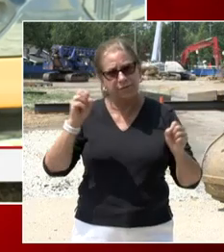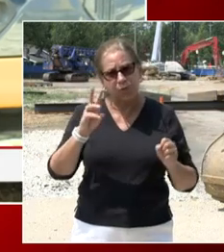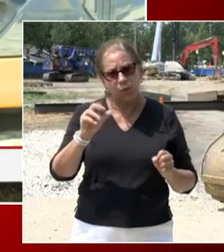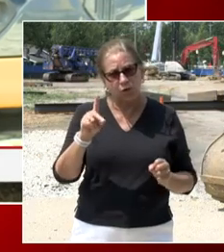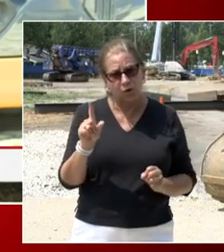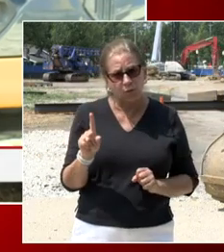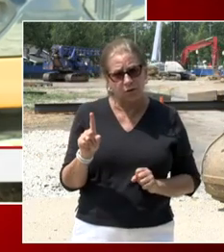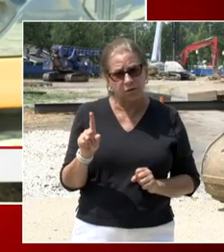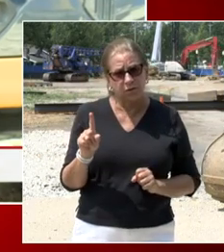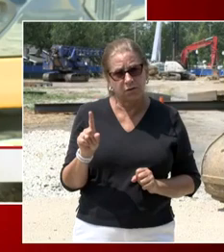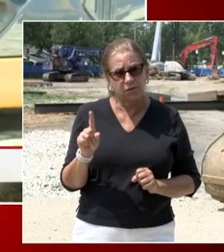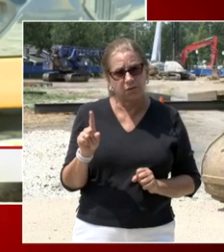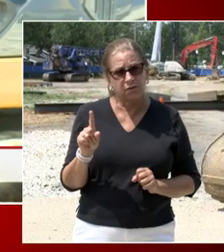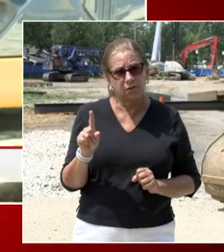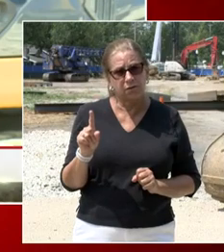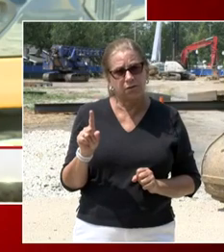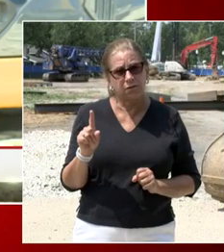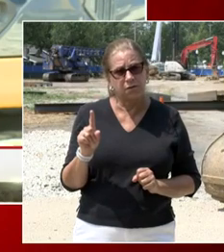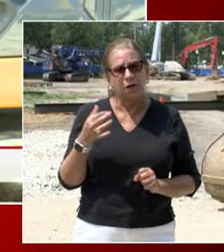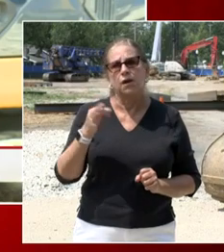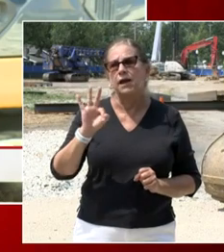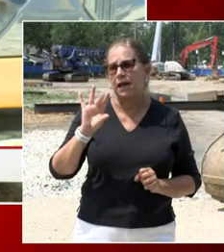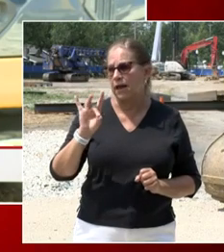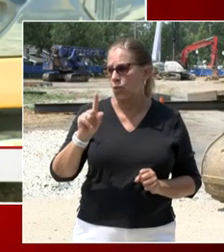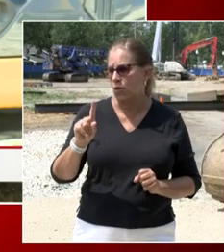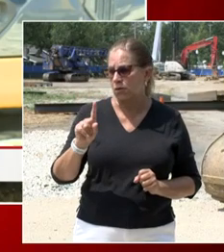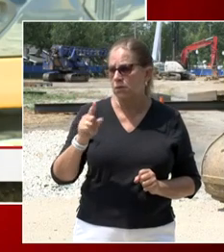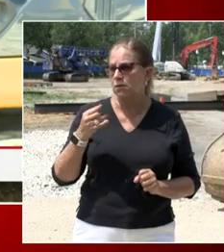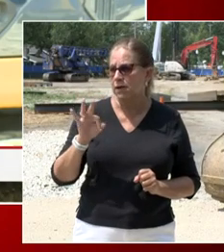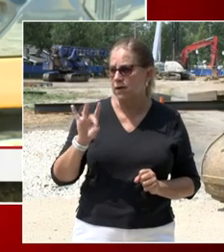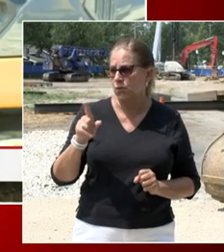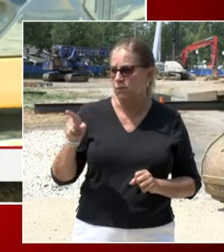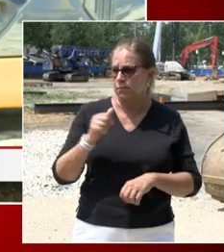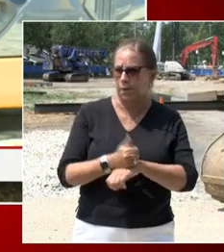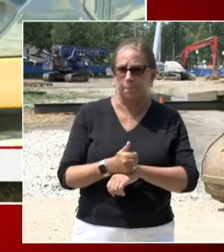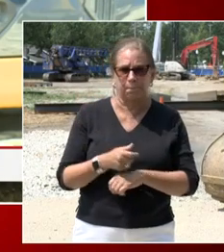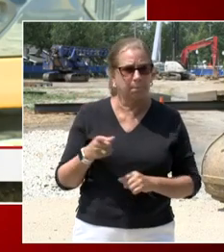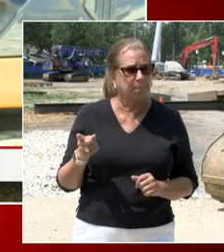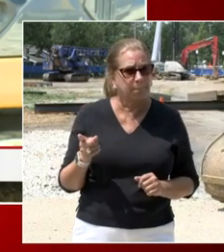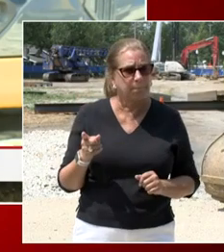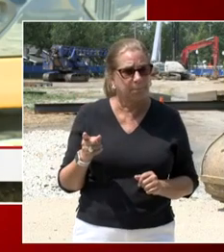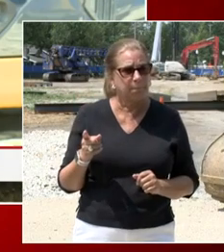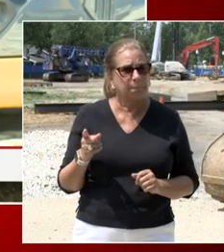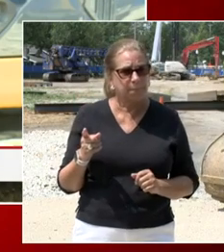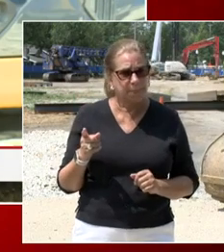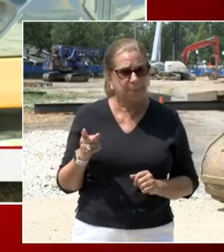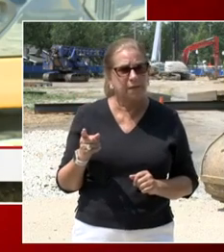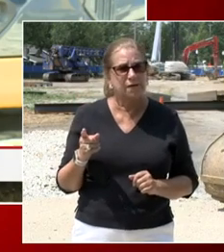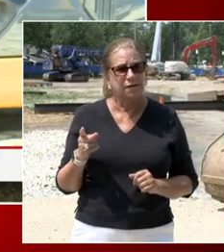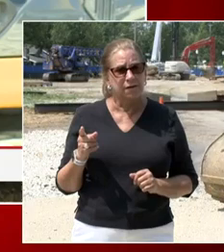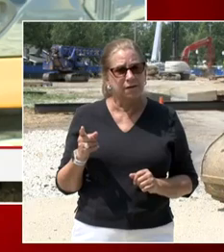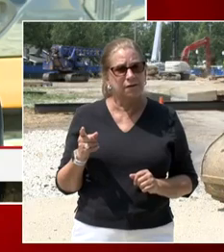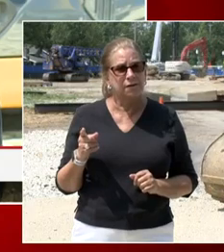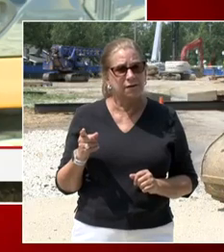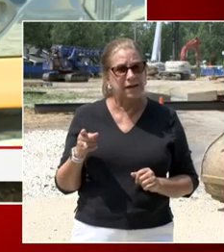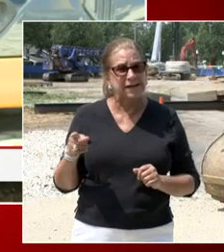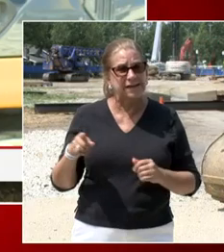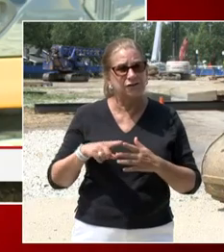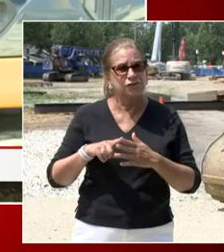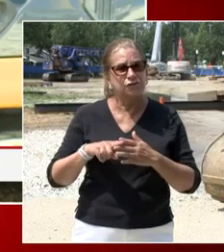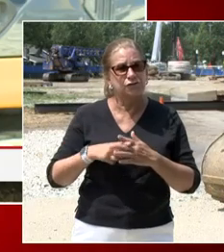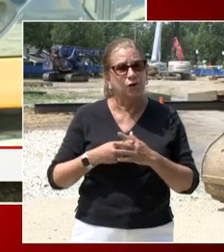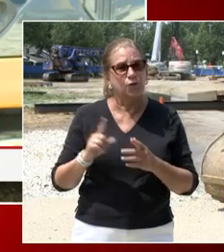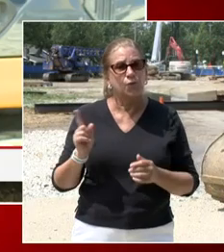before even it operated as it did then in the basement of the Georgetown